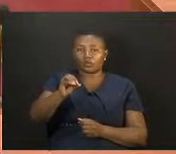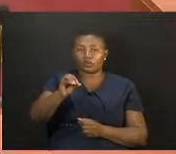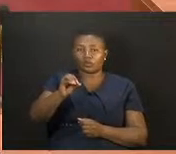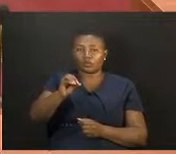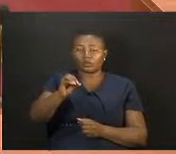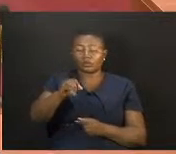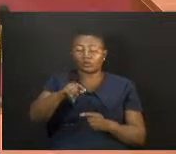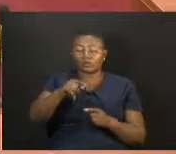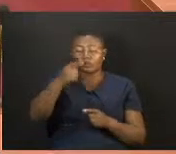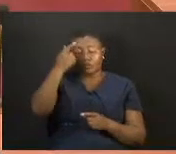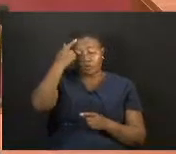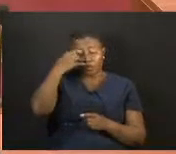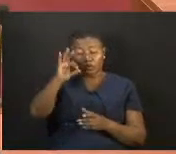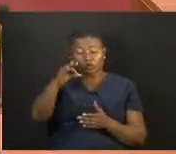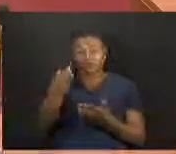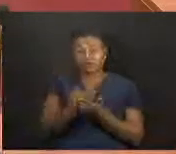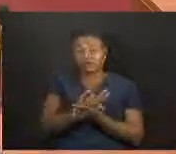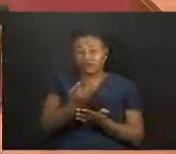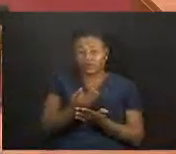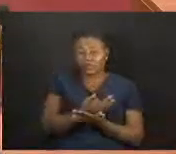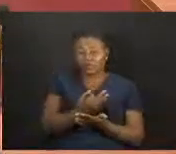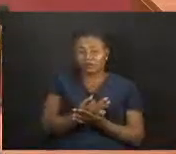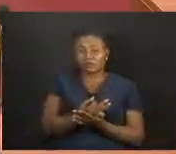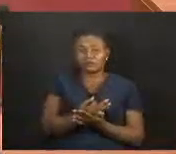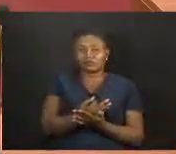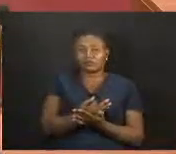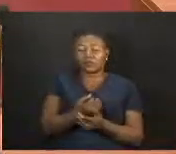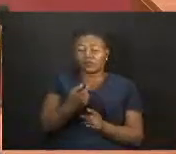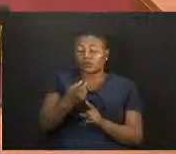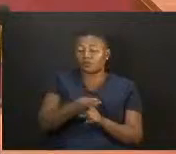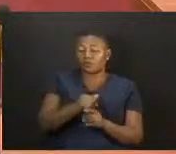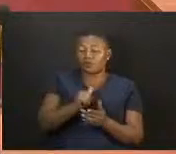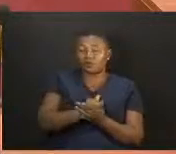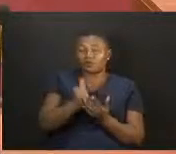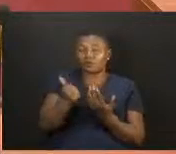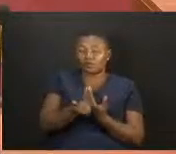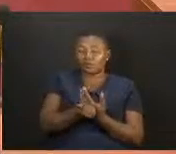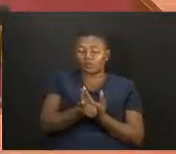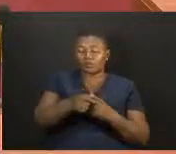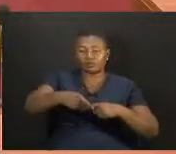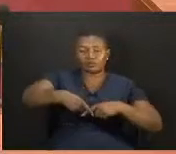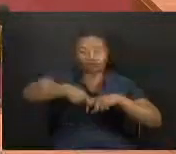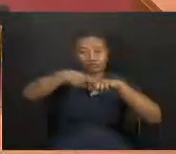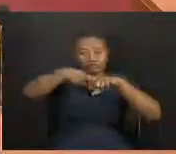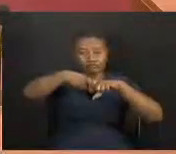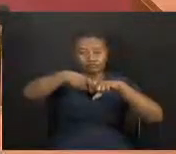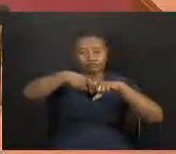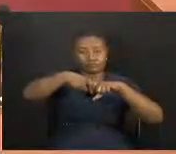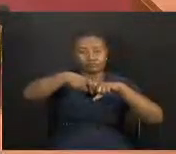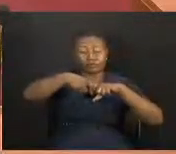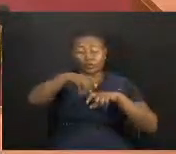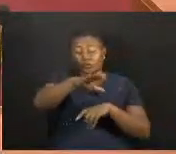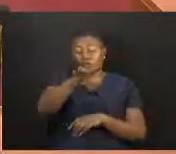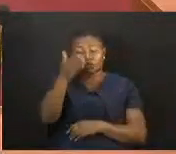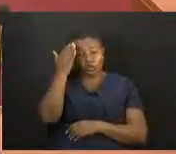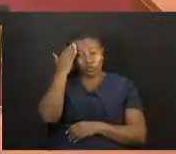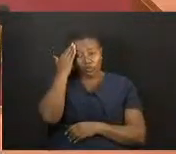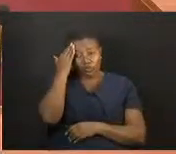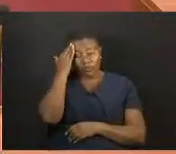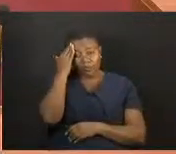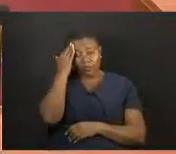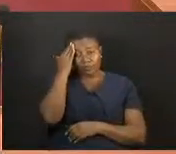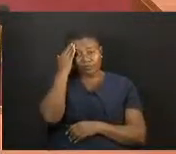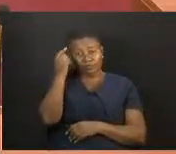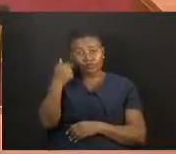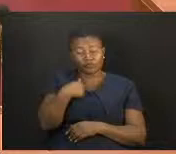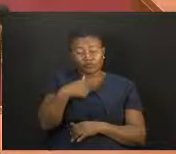due to funding constraints, right from August, the project has stalled. As you are aware, we are